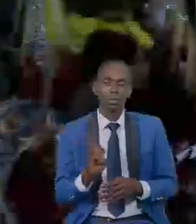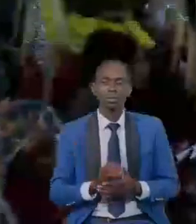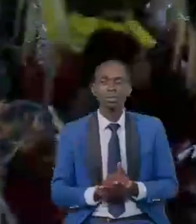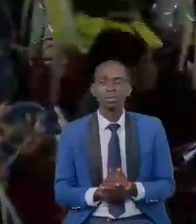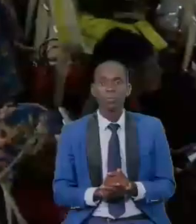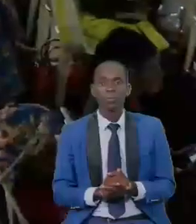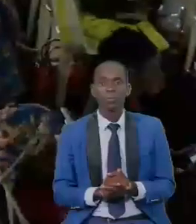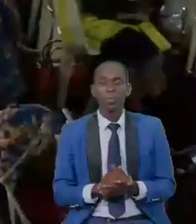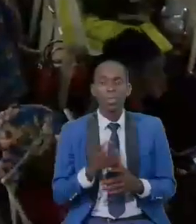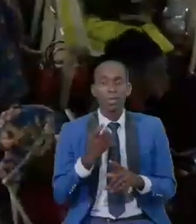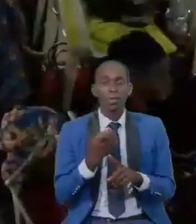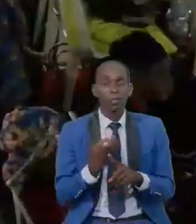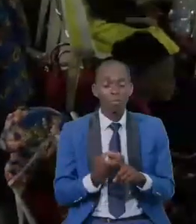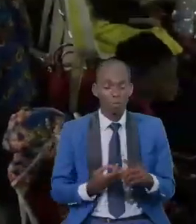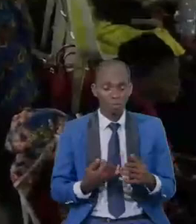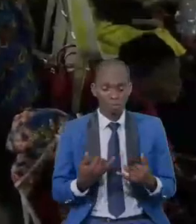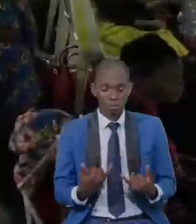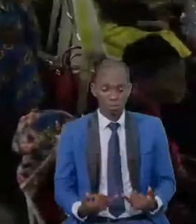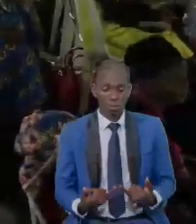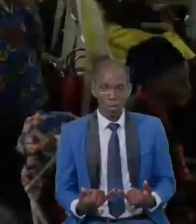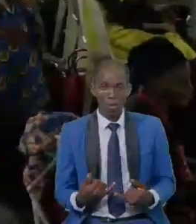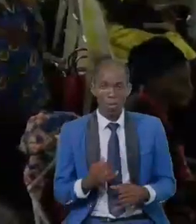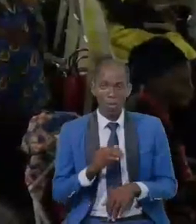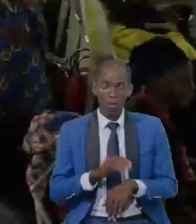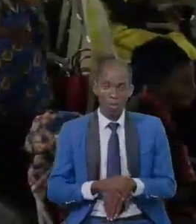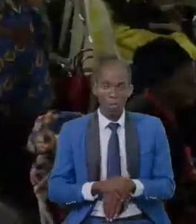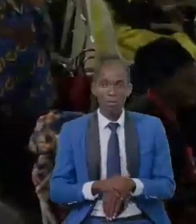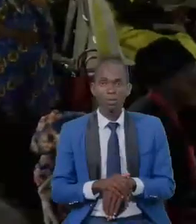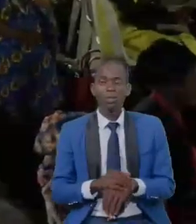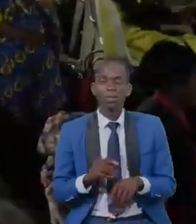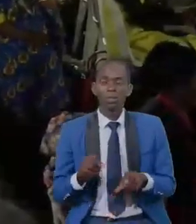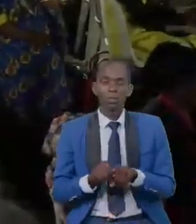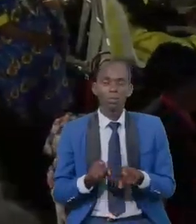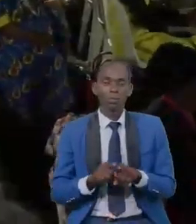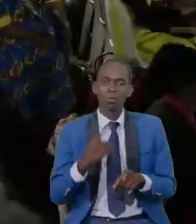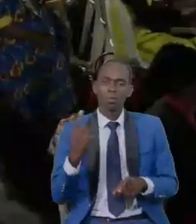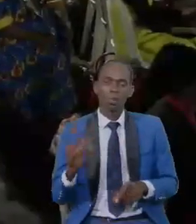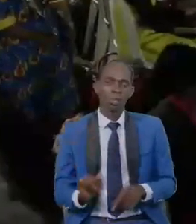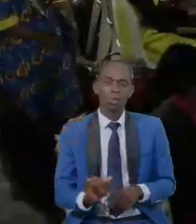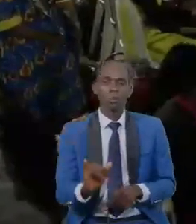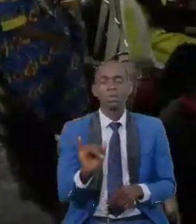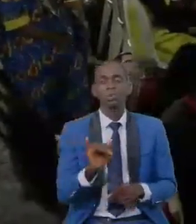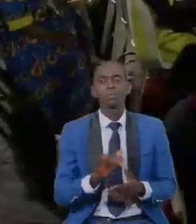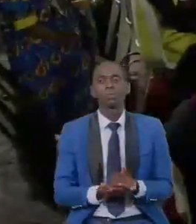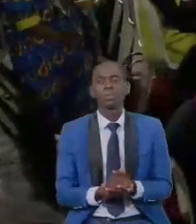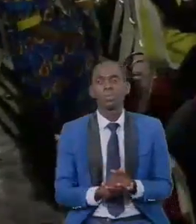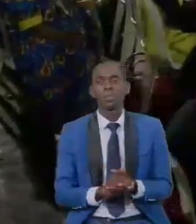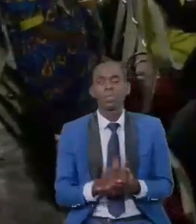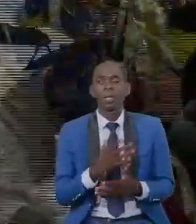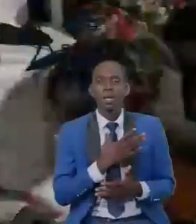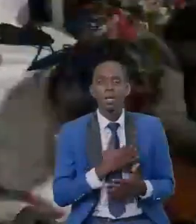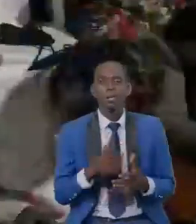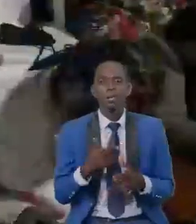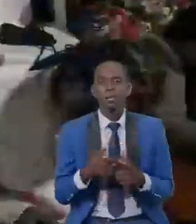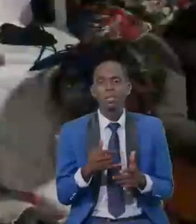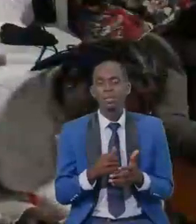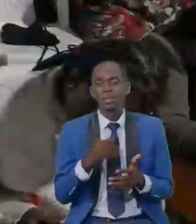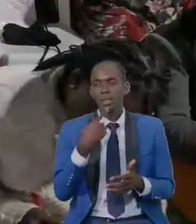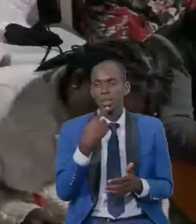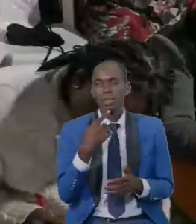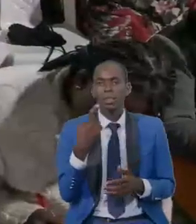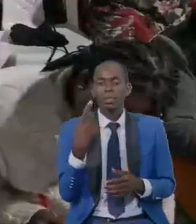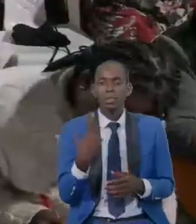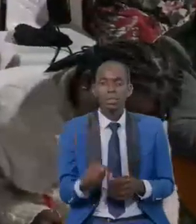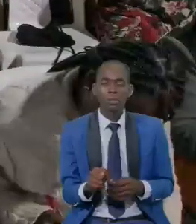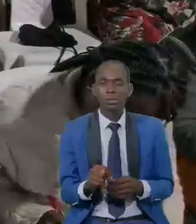From henceforth, even forever. And then it says, the zeal of